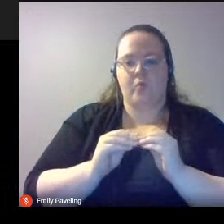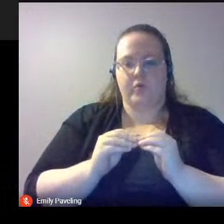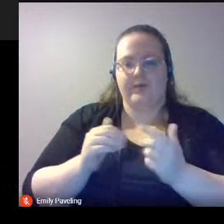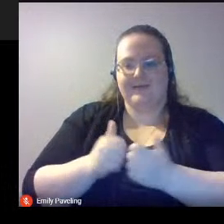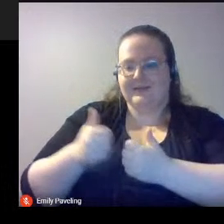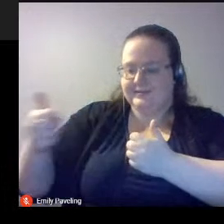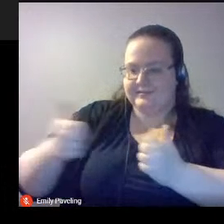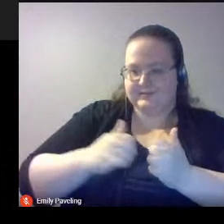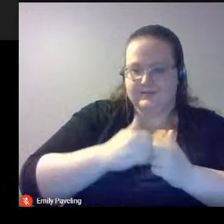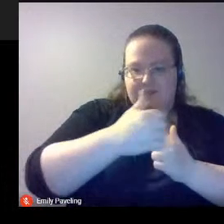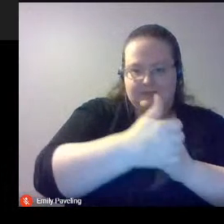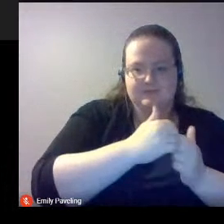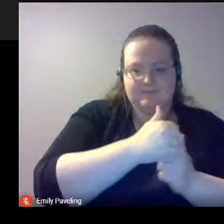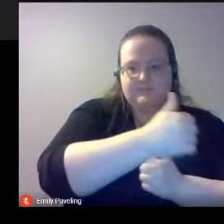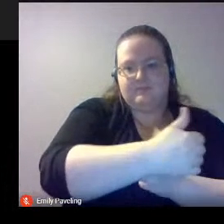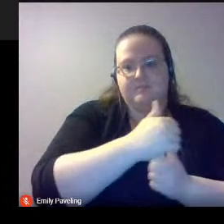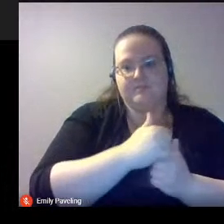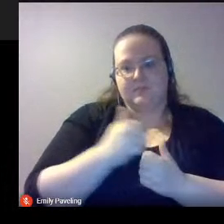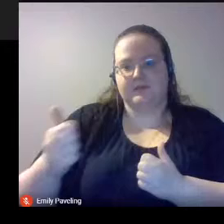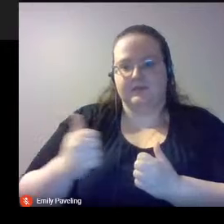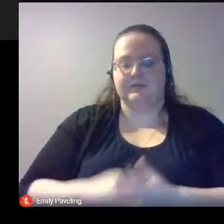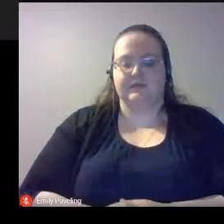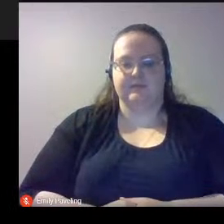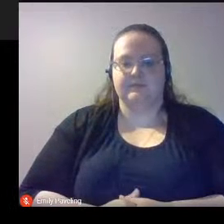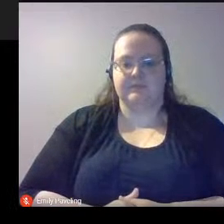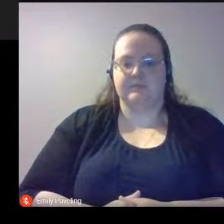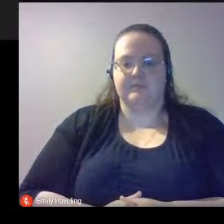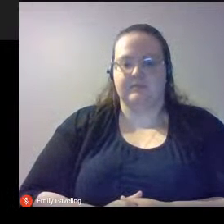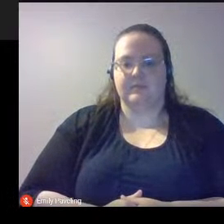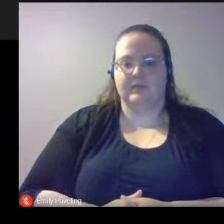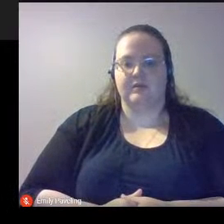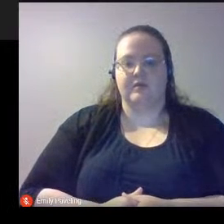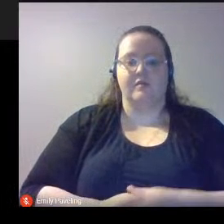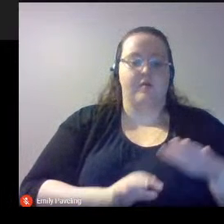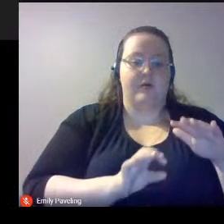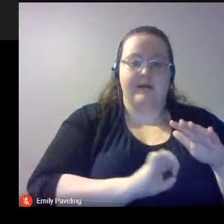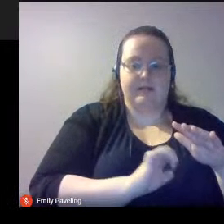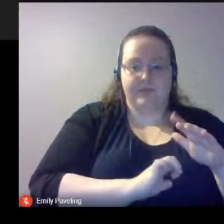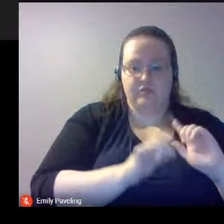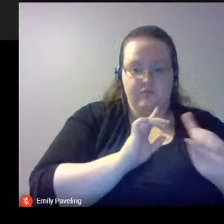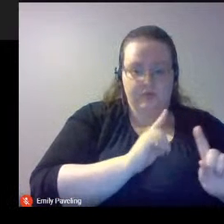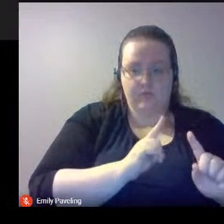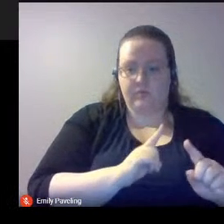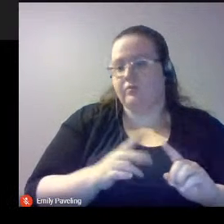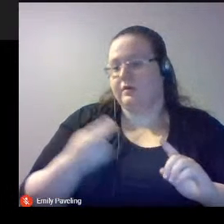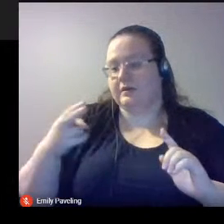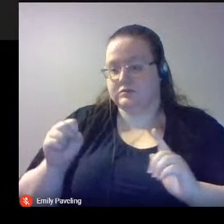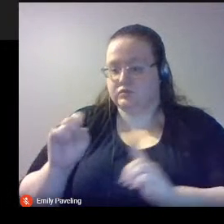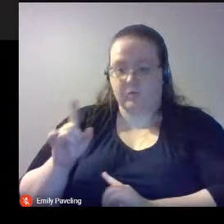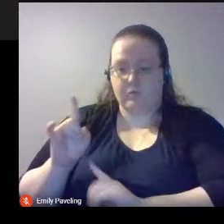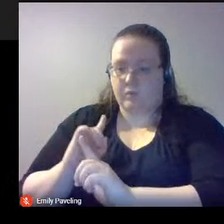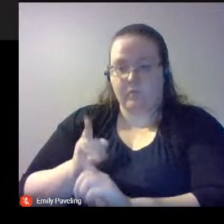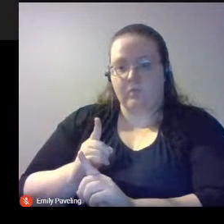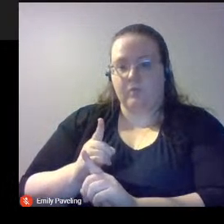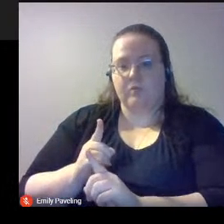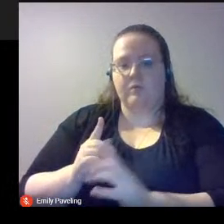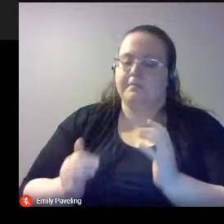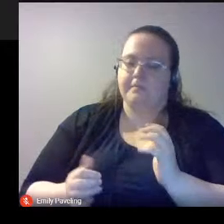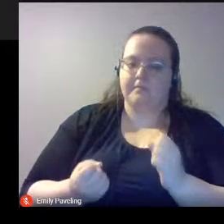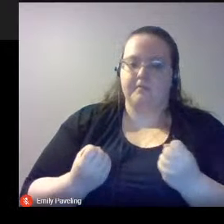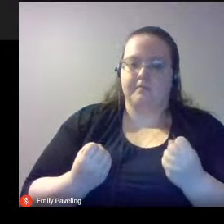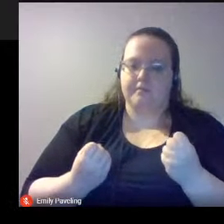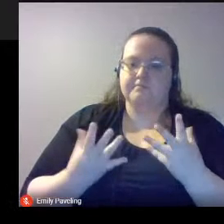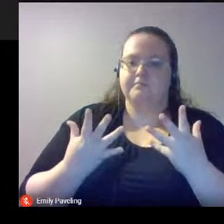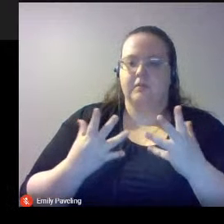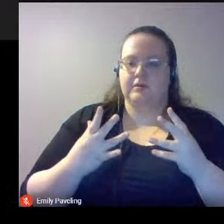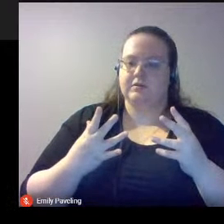the students that will be in attendance on the same day. So the entire intent here, both the elementary and for the secondary classroom setup, is to provide as much distance